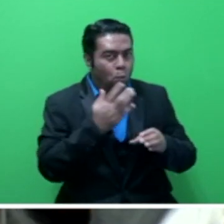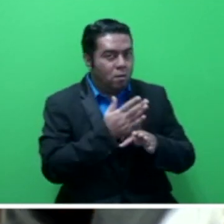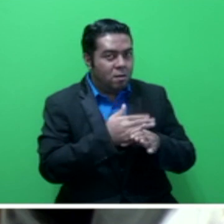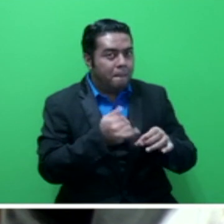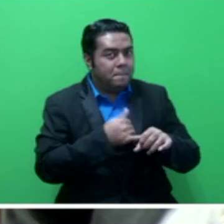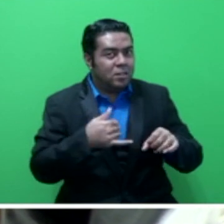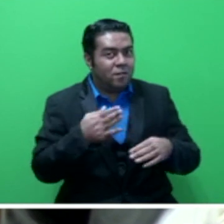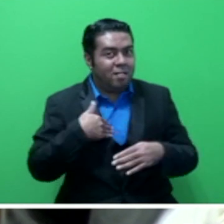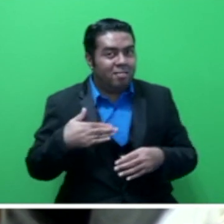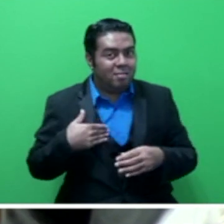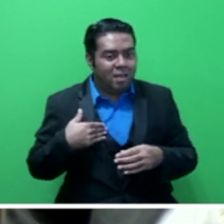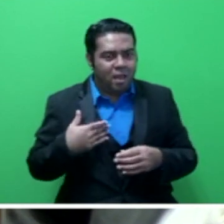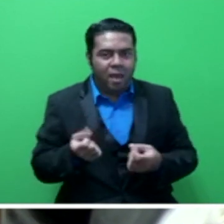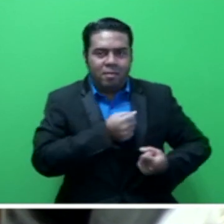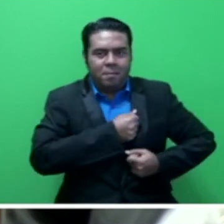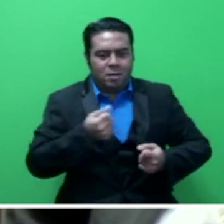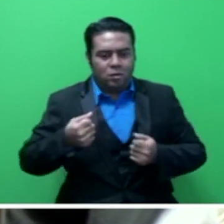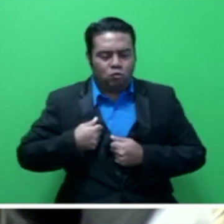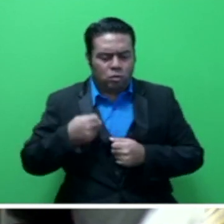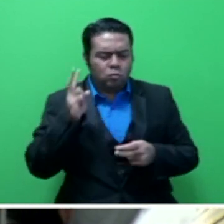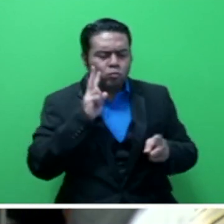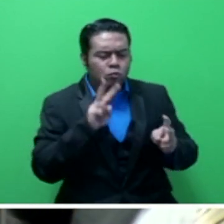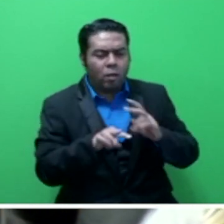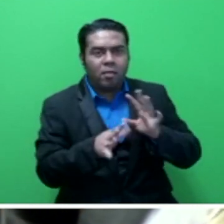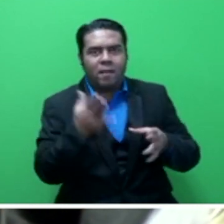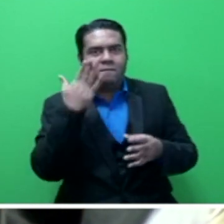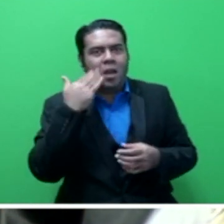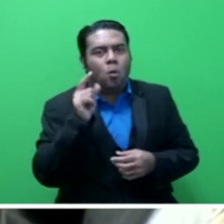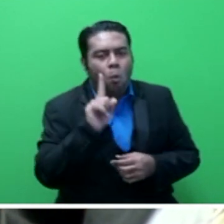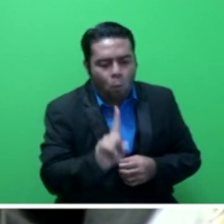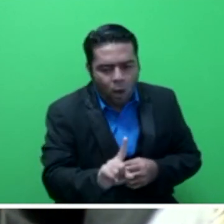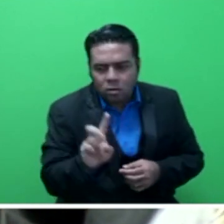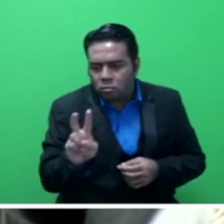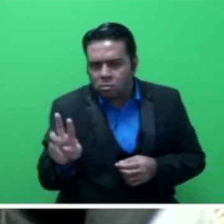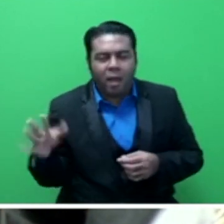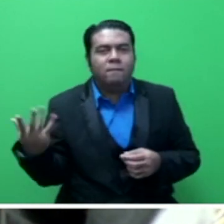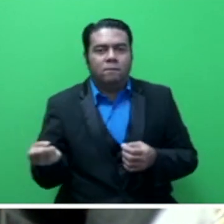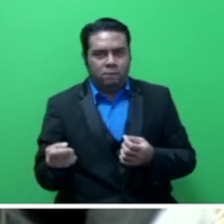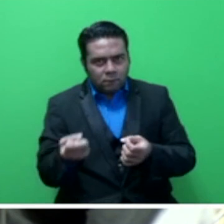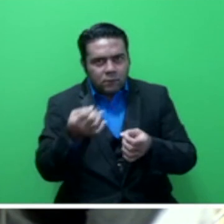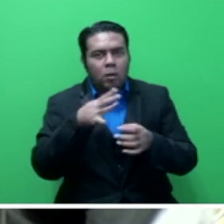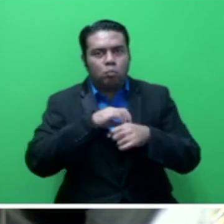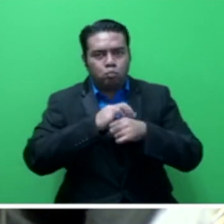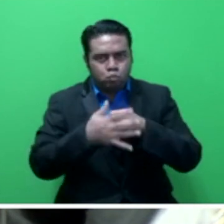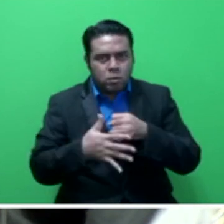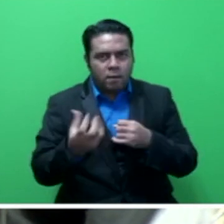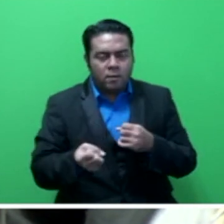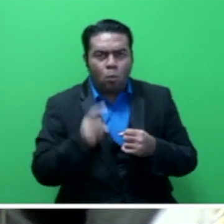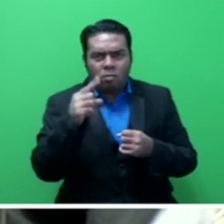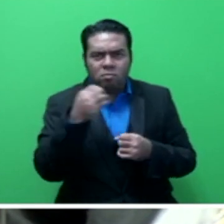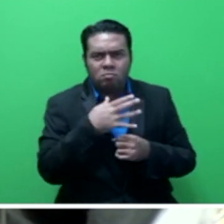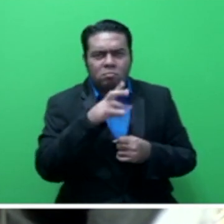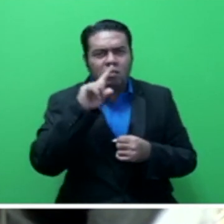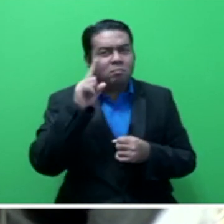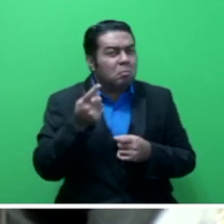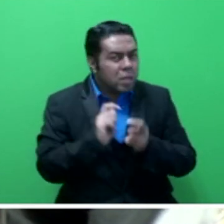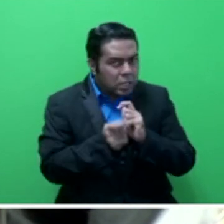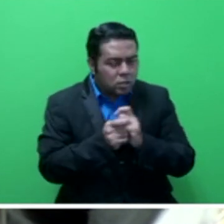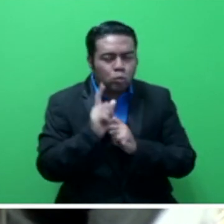Forces. Honorable Speaker, a total of 27,100 tests have been conducted, with a daily average of